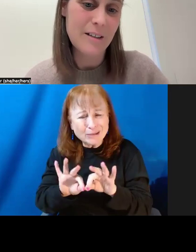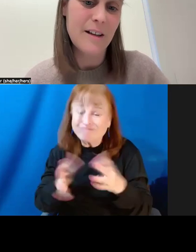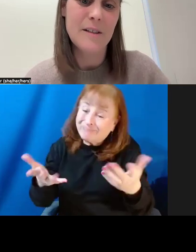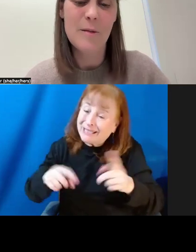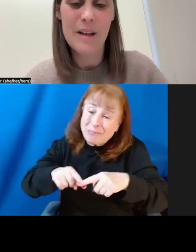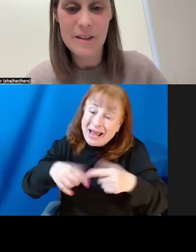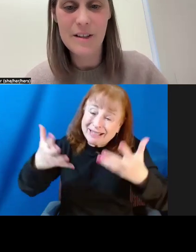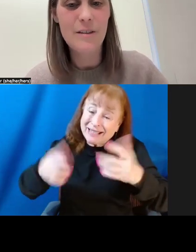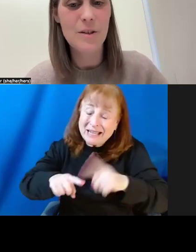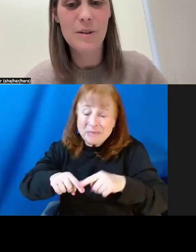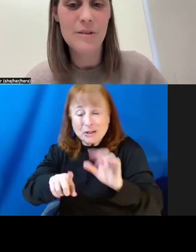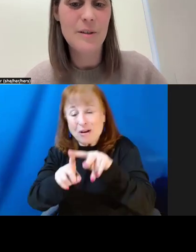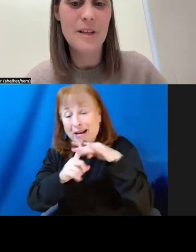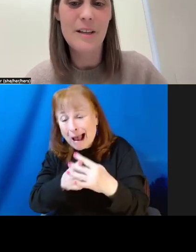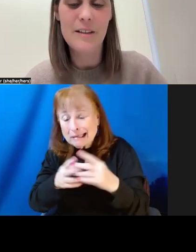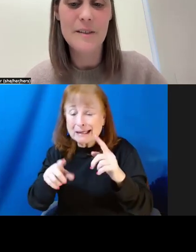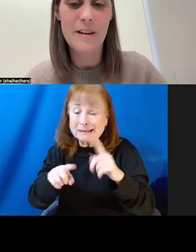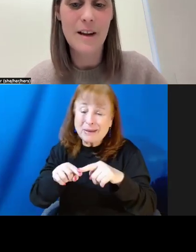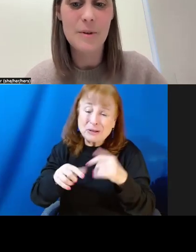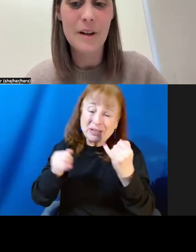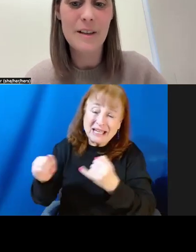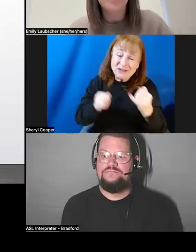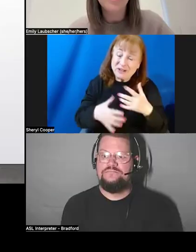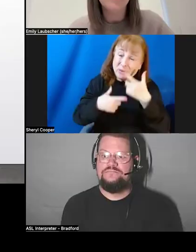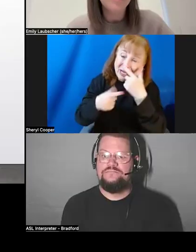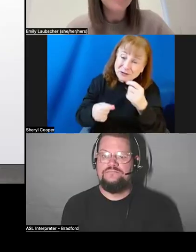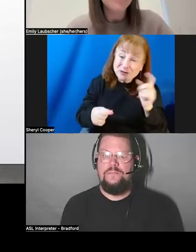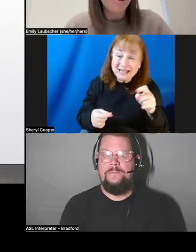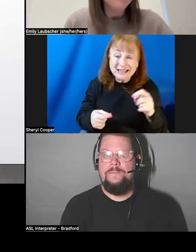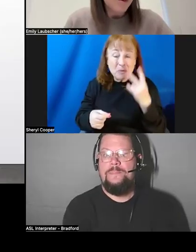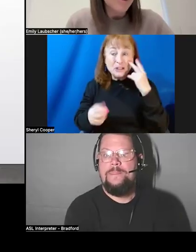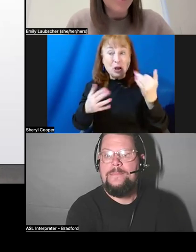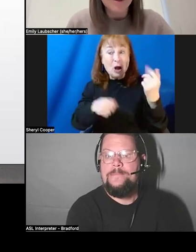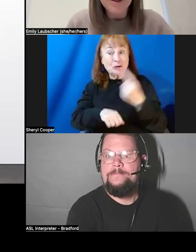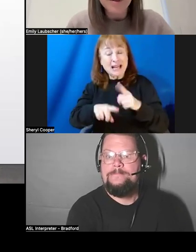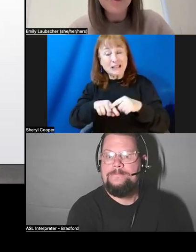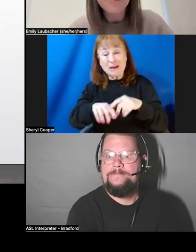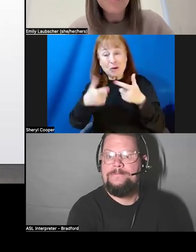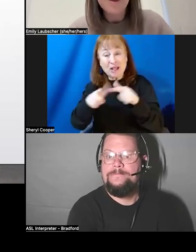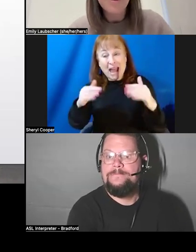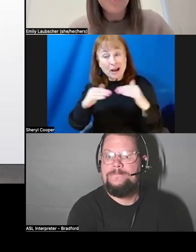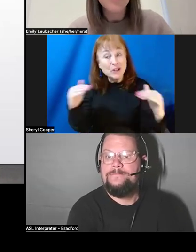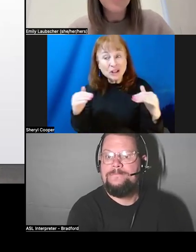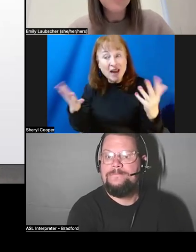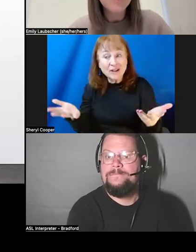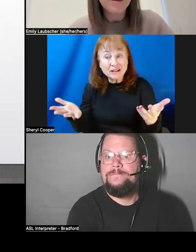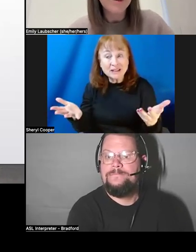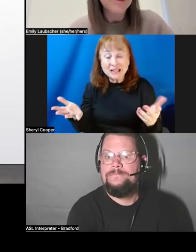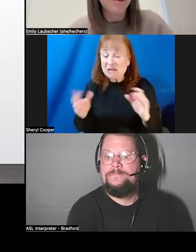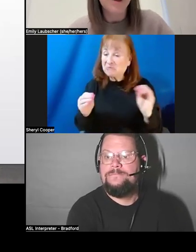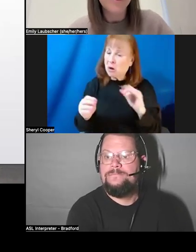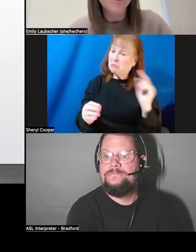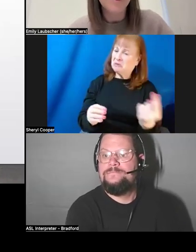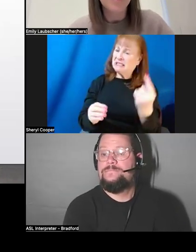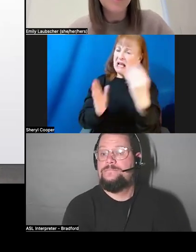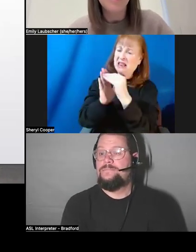on the context. It depends on individual interests and needs. And as we saw today, it depends on language level too. There's no single list